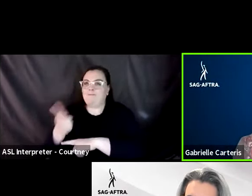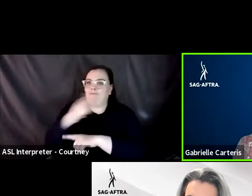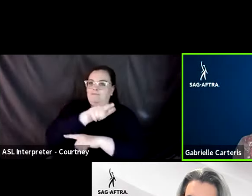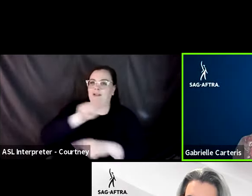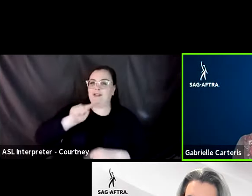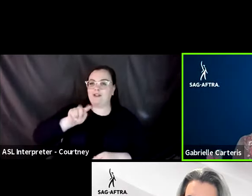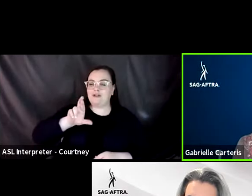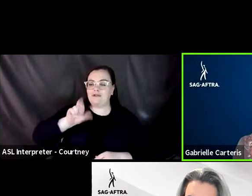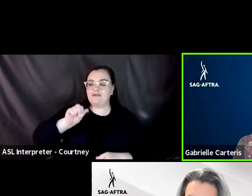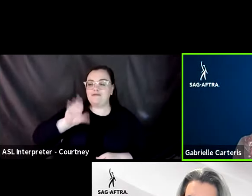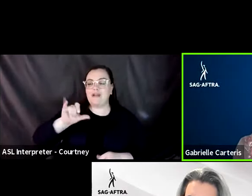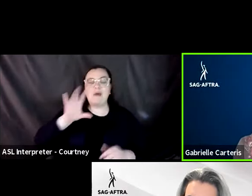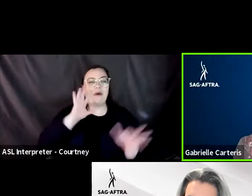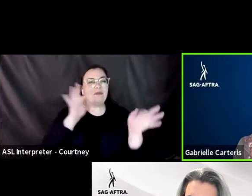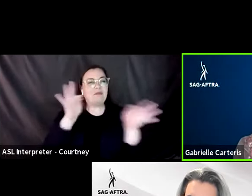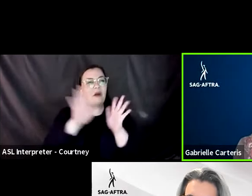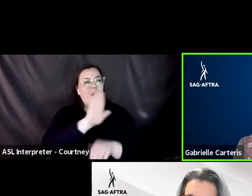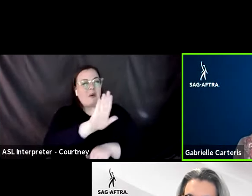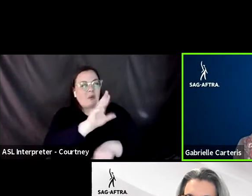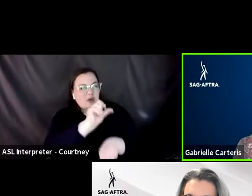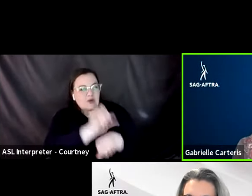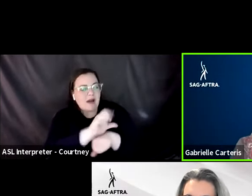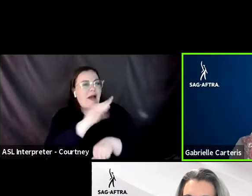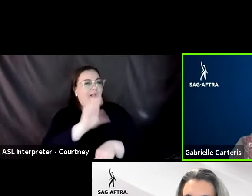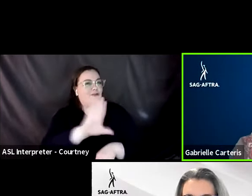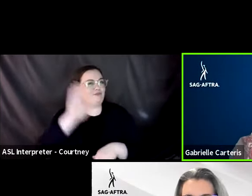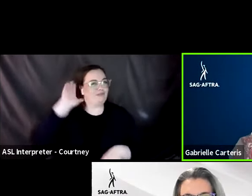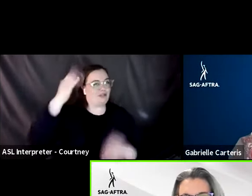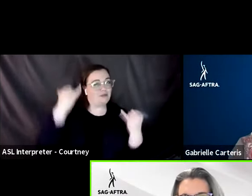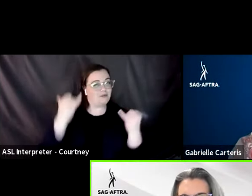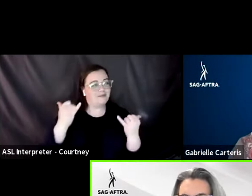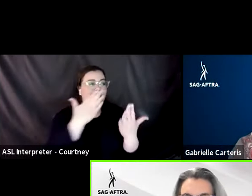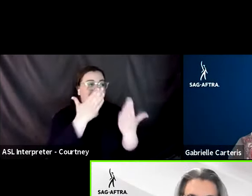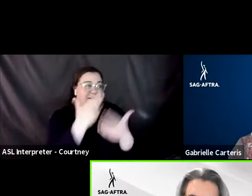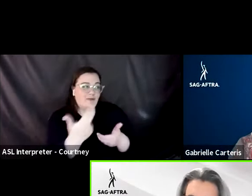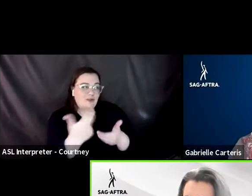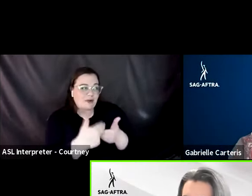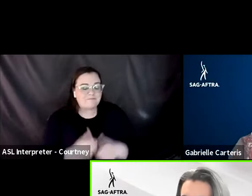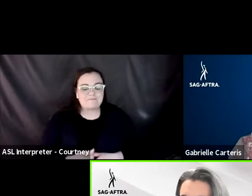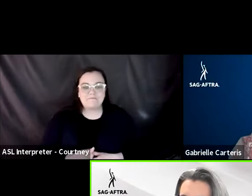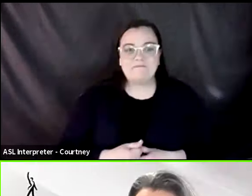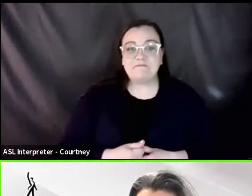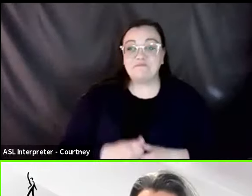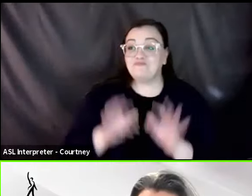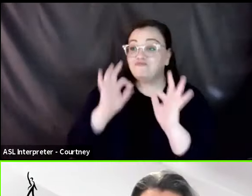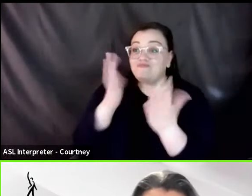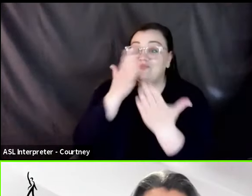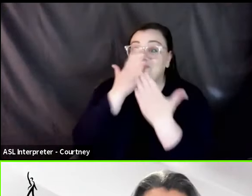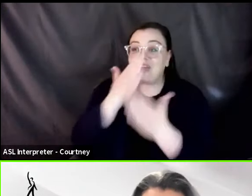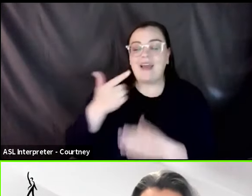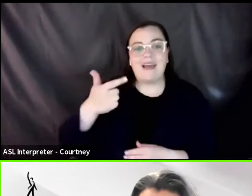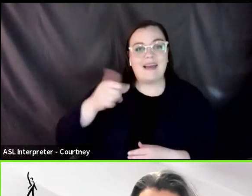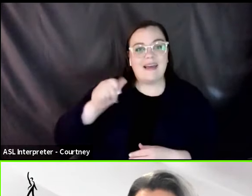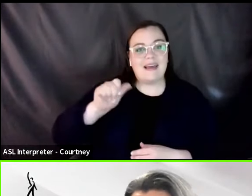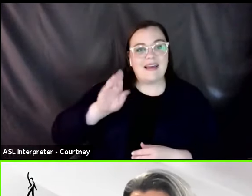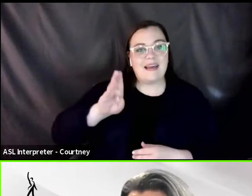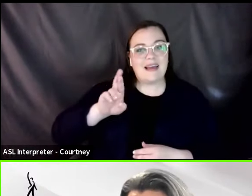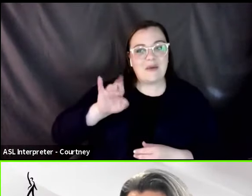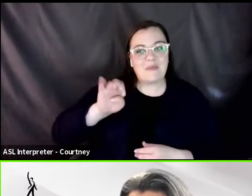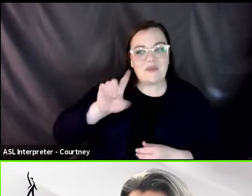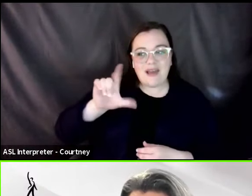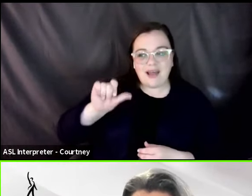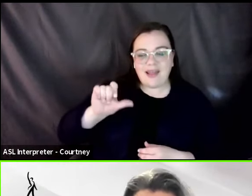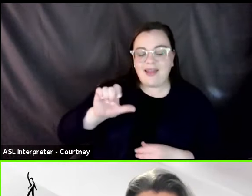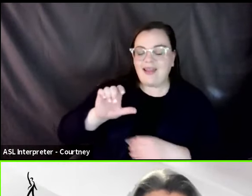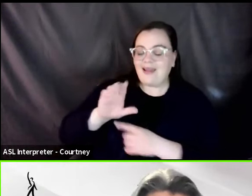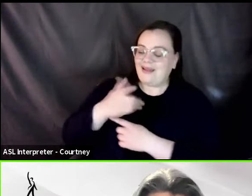greater depth. It's so good to have you here, Tracy. Thank you for doing this. Thanks, Gabrielle. I'm excited to talk about the contract, which is my favorite